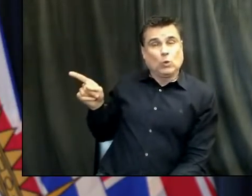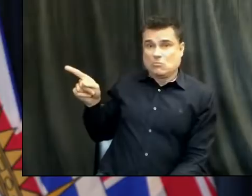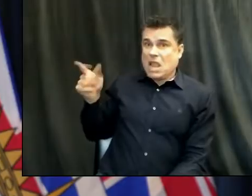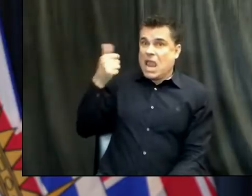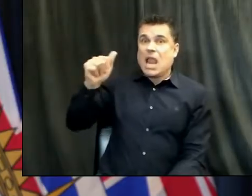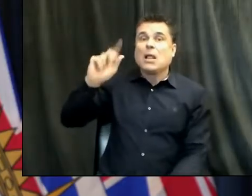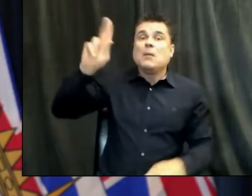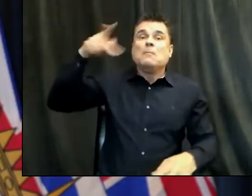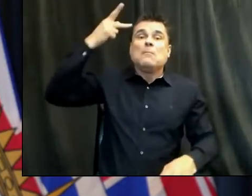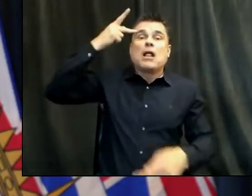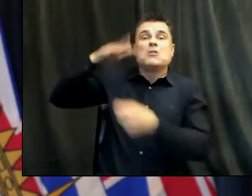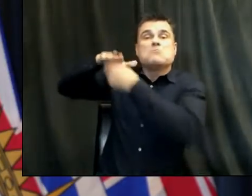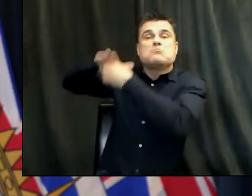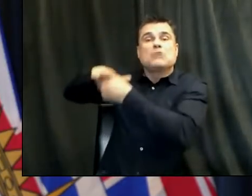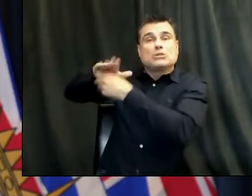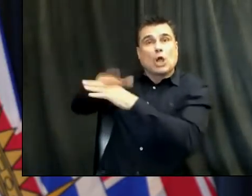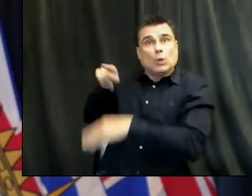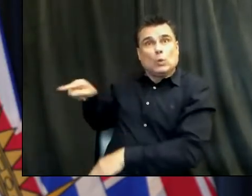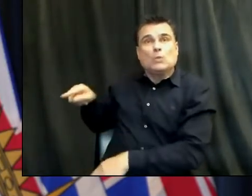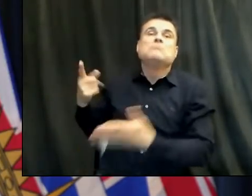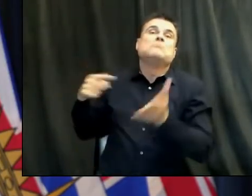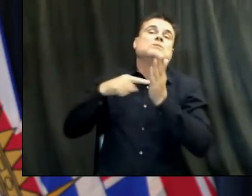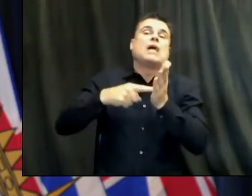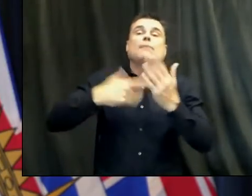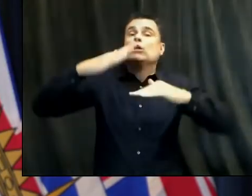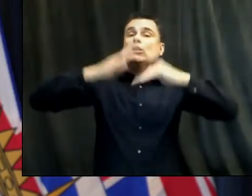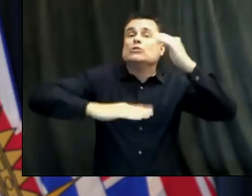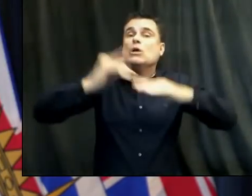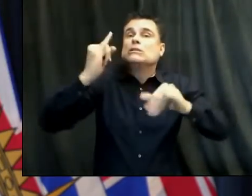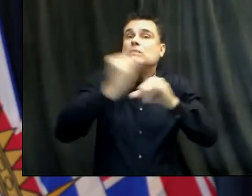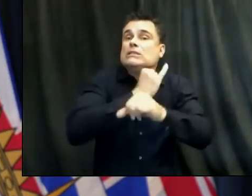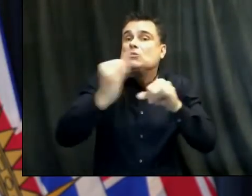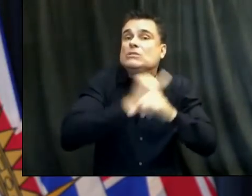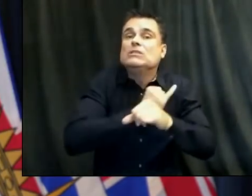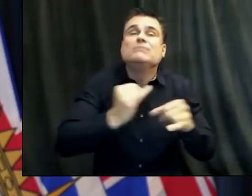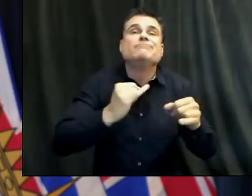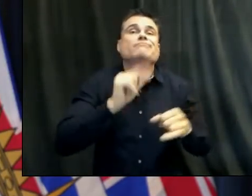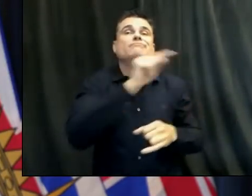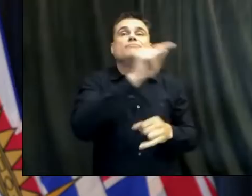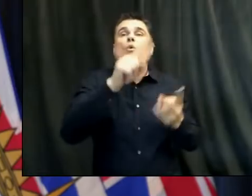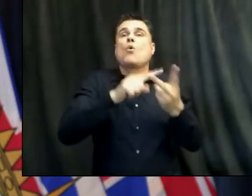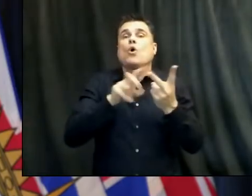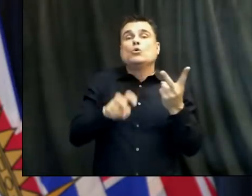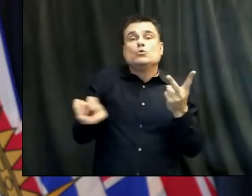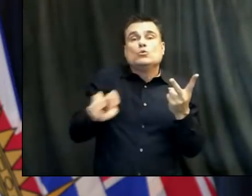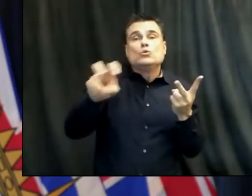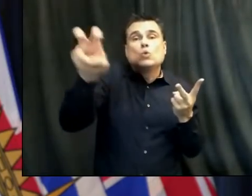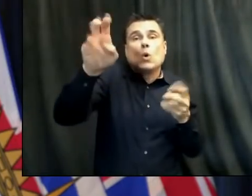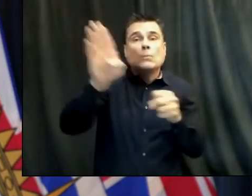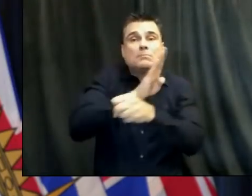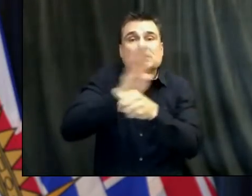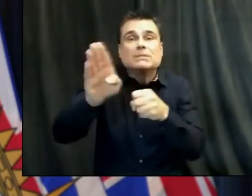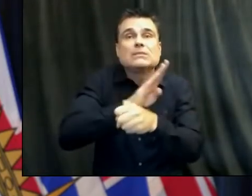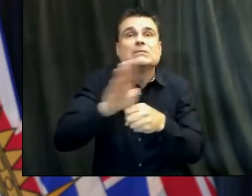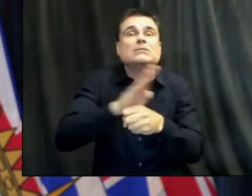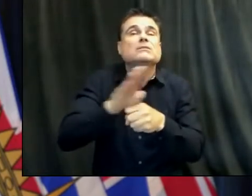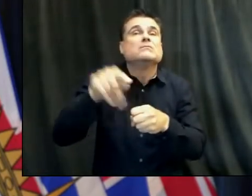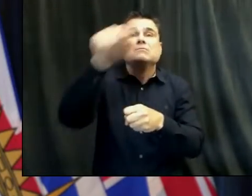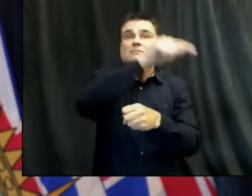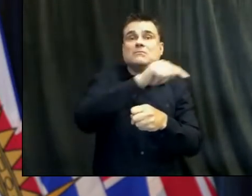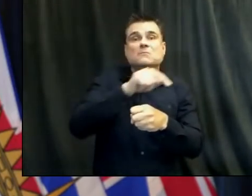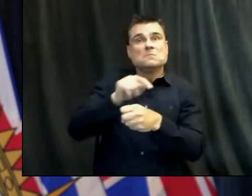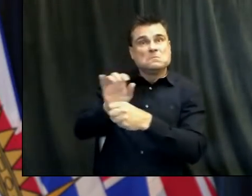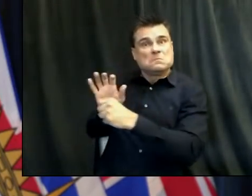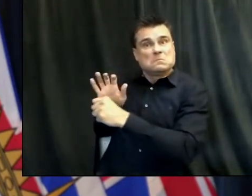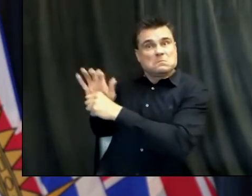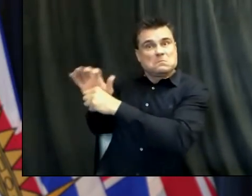industry or the tourism industry? Have you ever felt political interference? Yeah, I'm in terms of masks in schools,